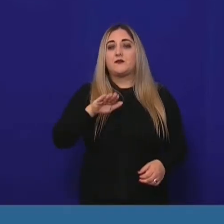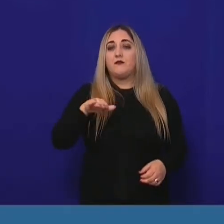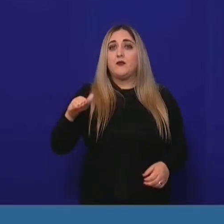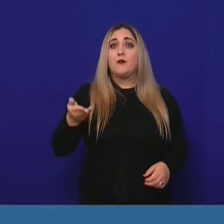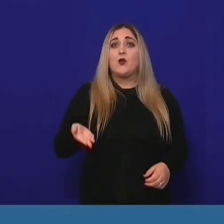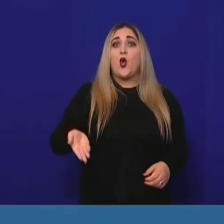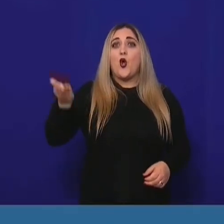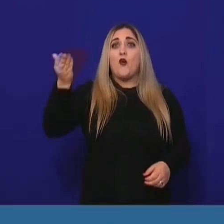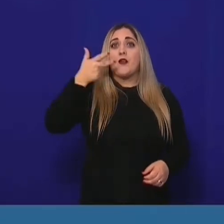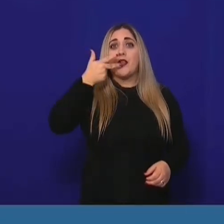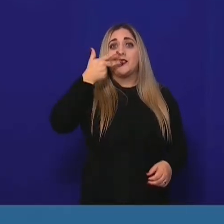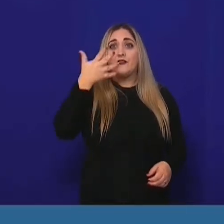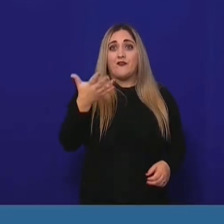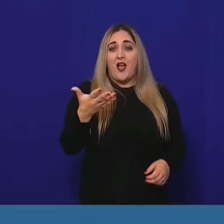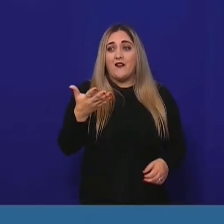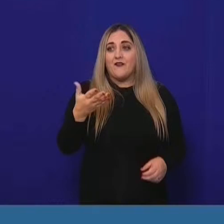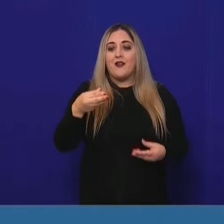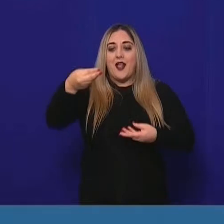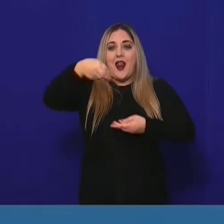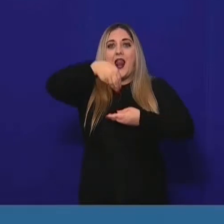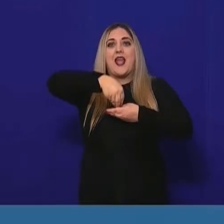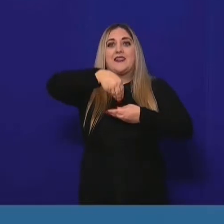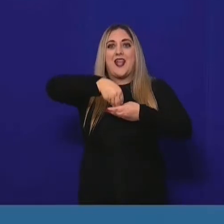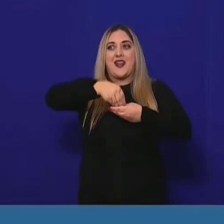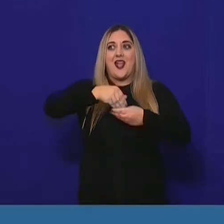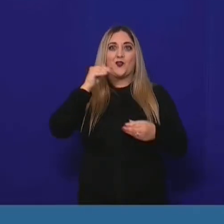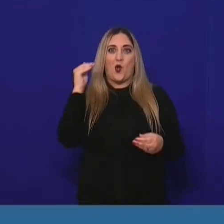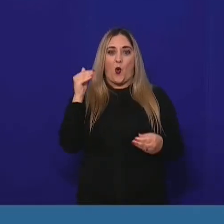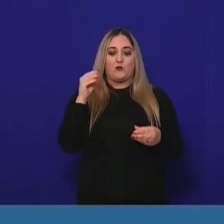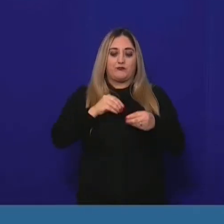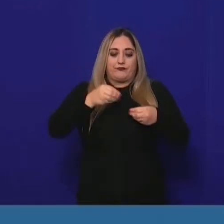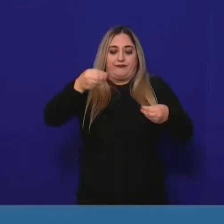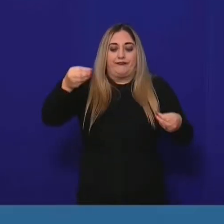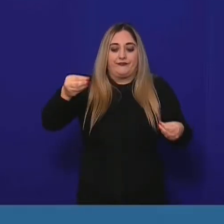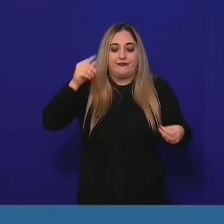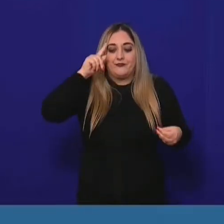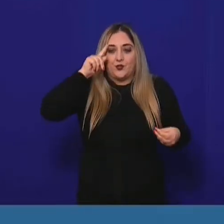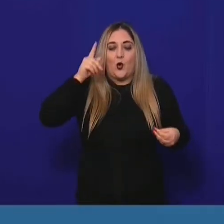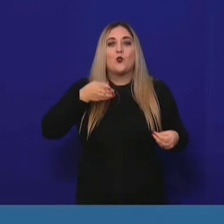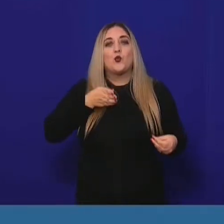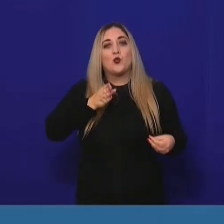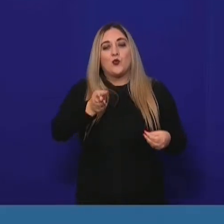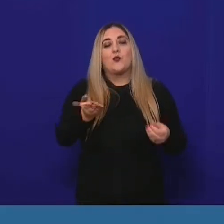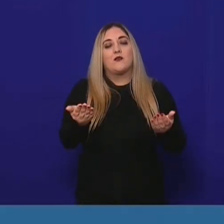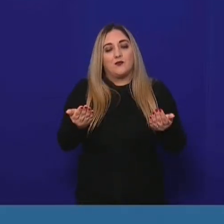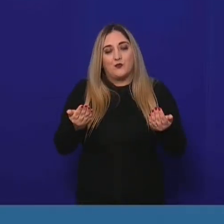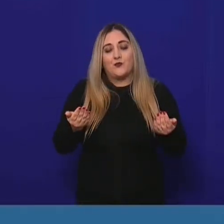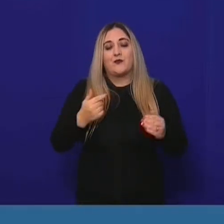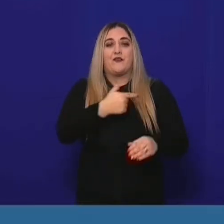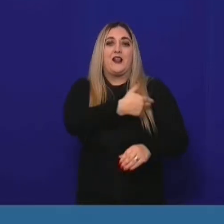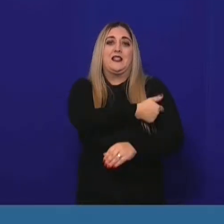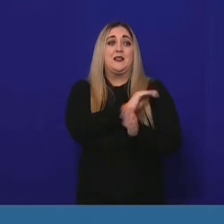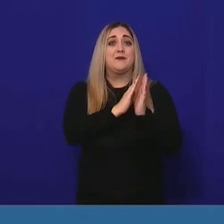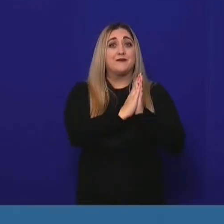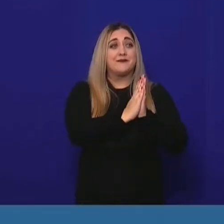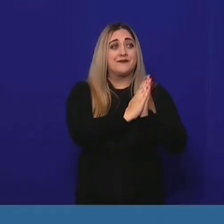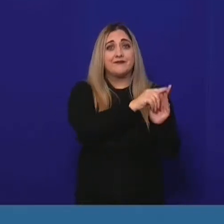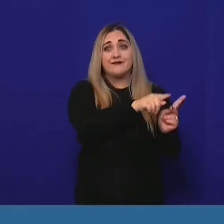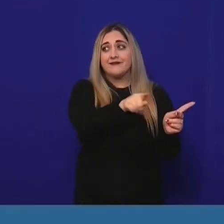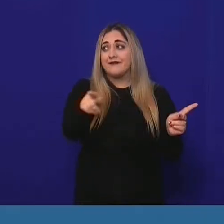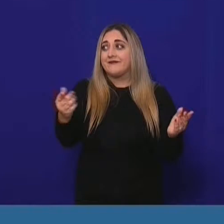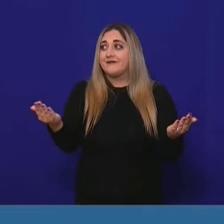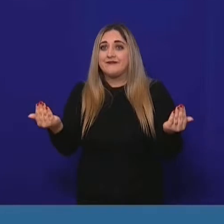will receive an invitation letter in their own homes so that they will come for vaccinating. I appeal to everyone